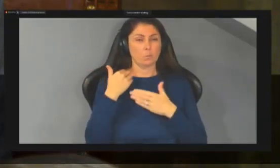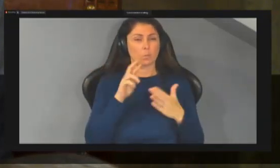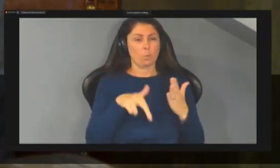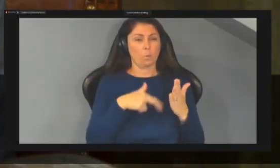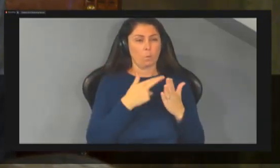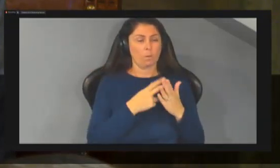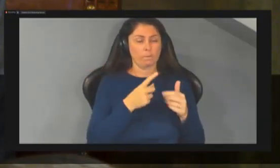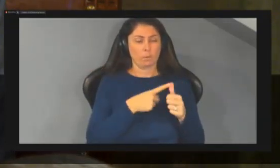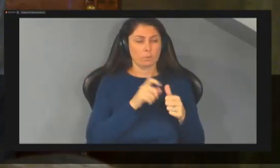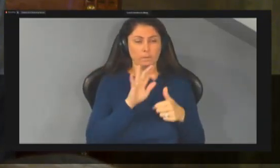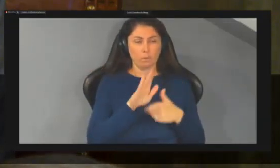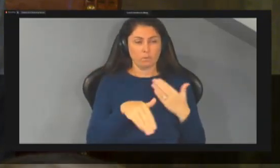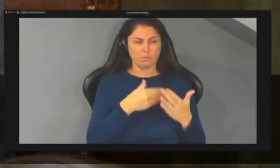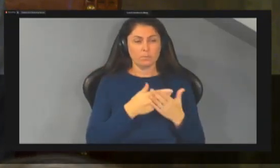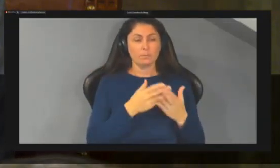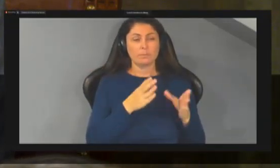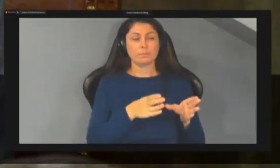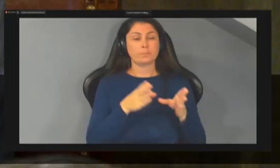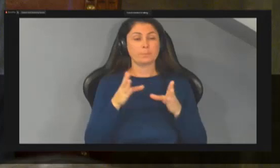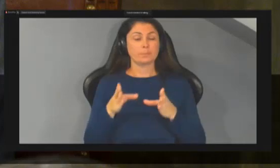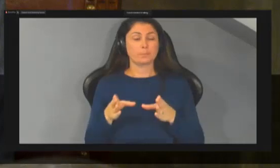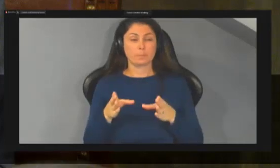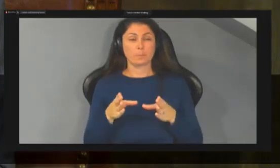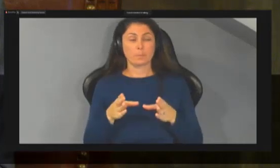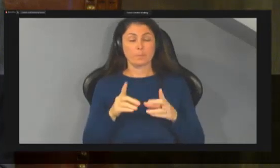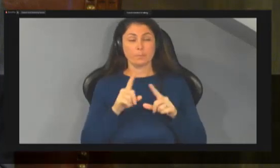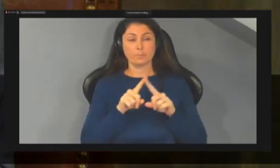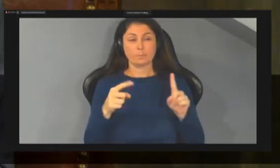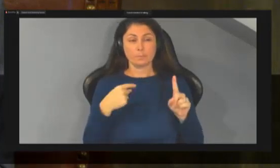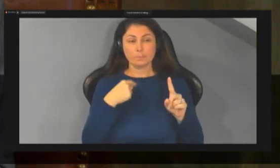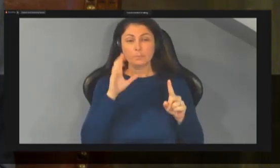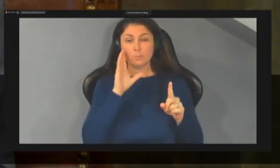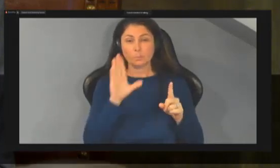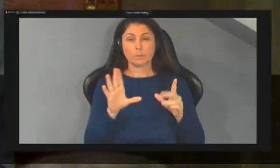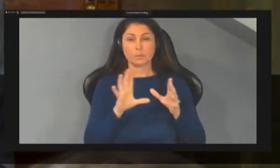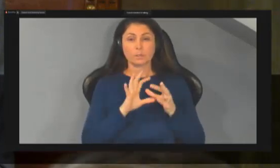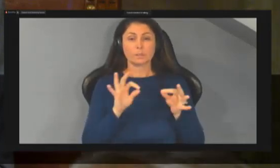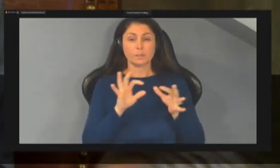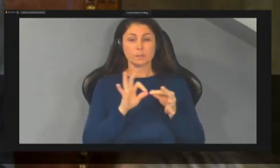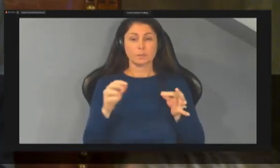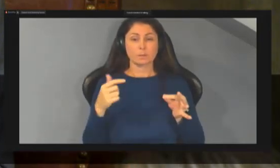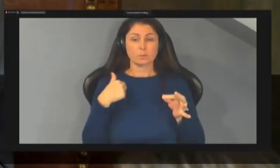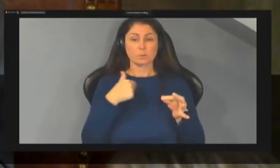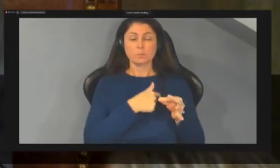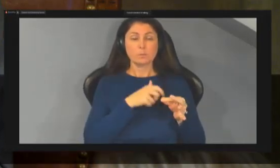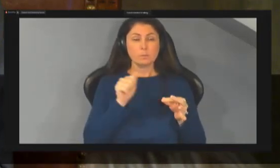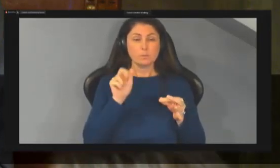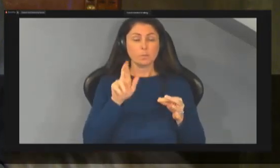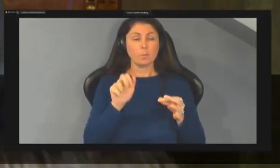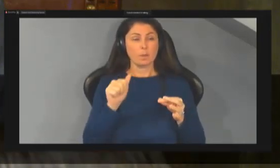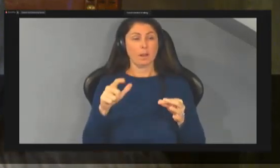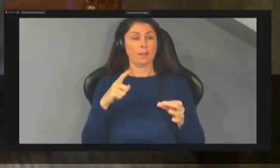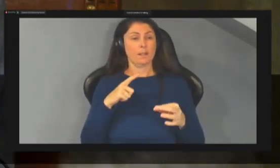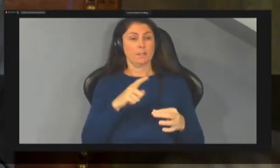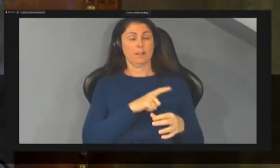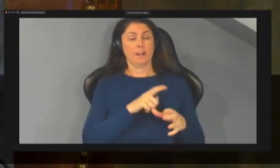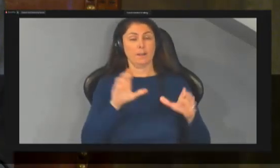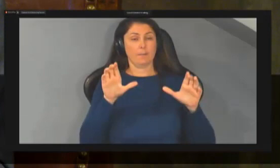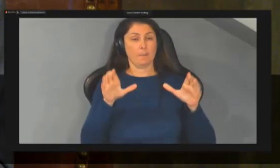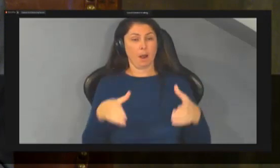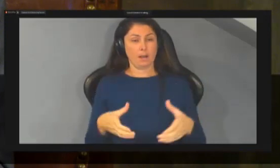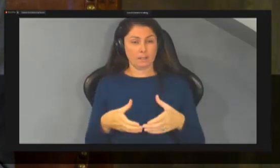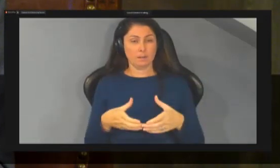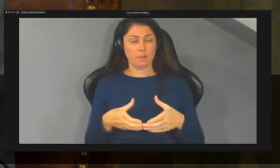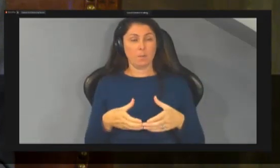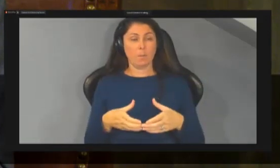all. And, but I will say that, we are a legislative body, and so